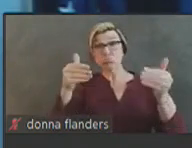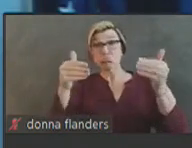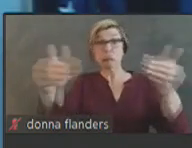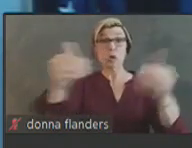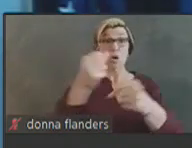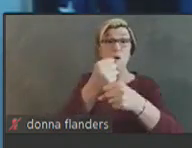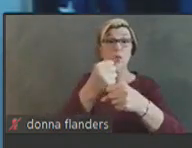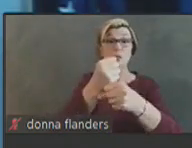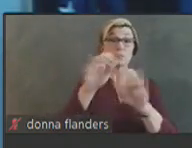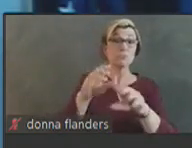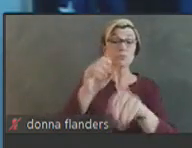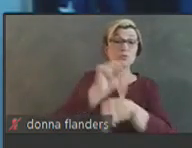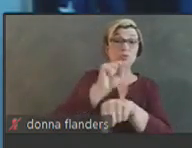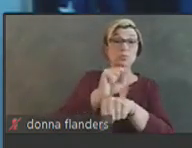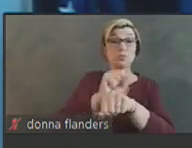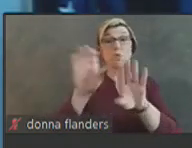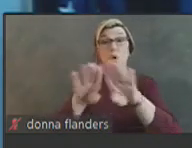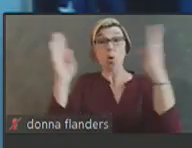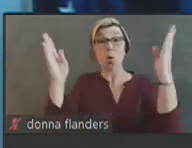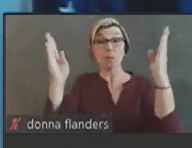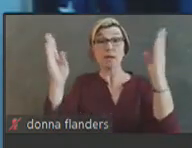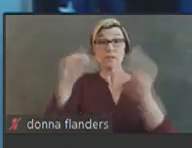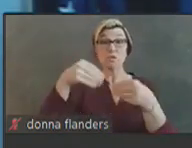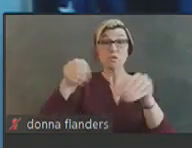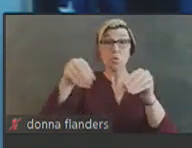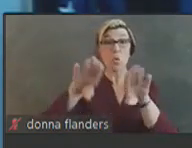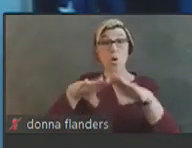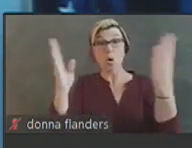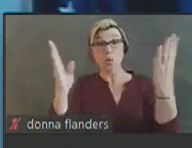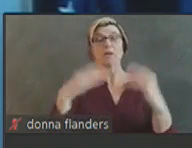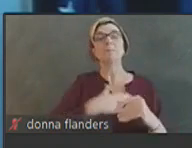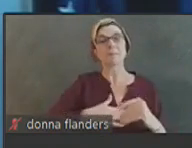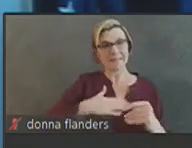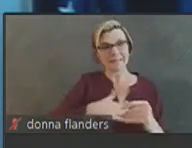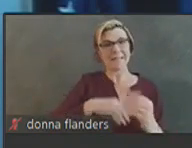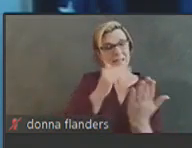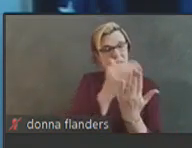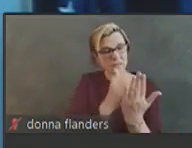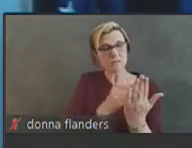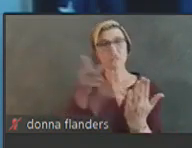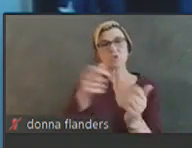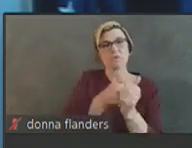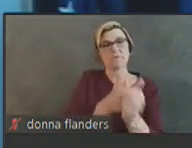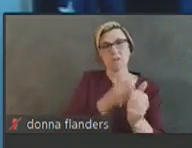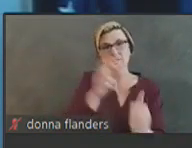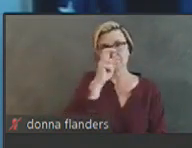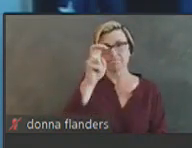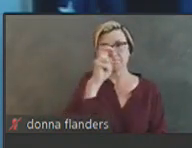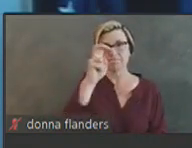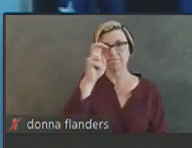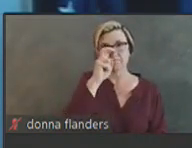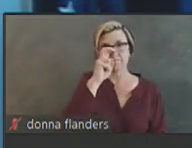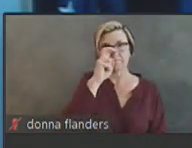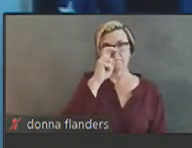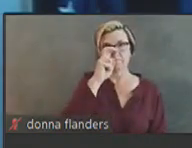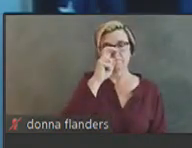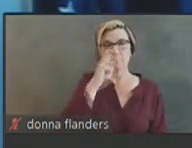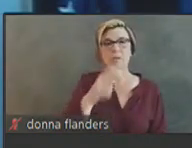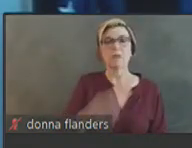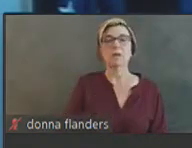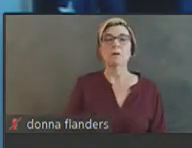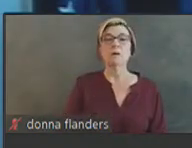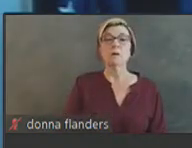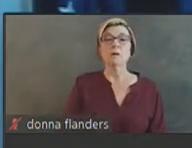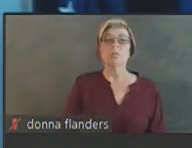reopen, follow these guidelines. And we are encouraging the DeKalb Police Department, who've been